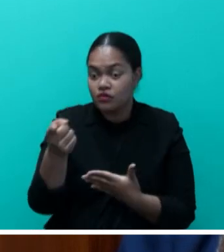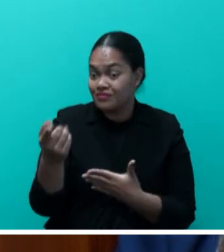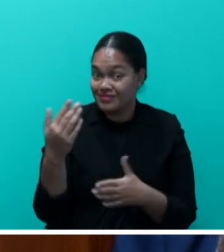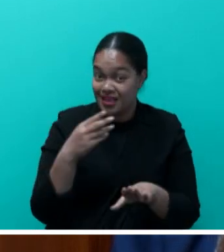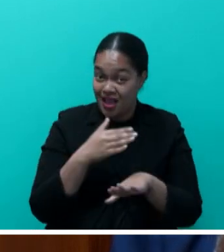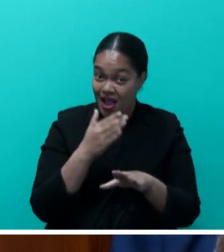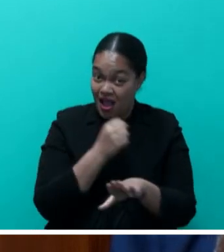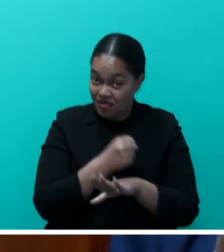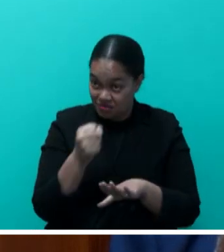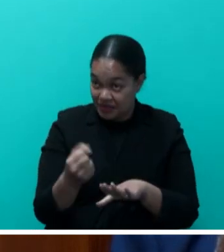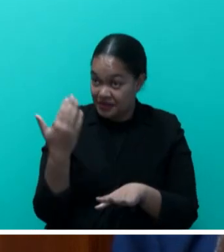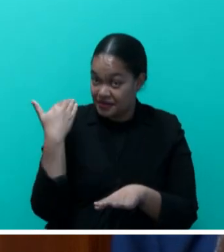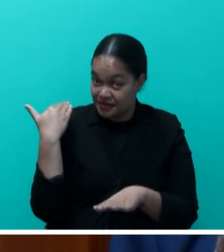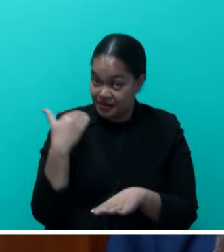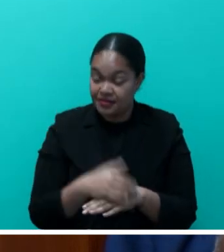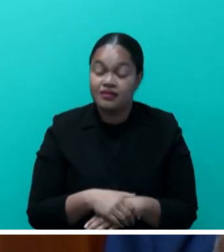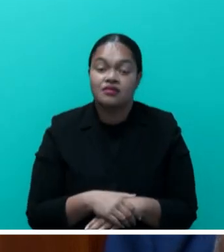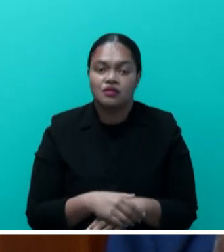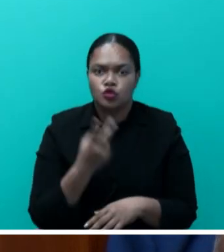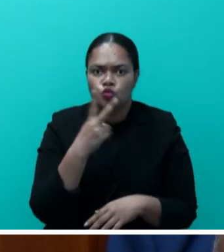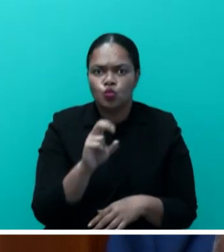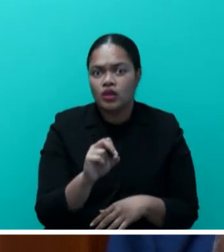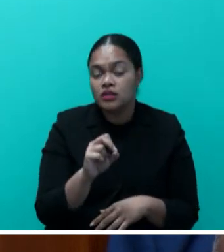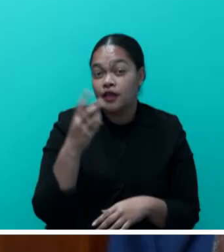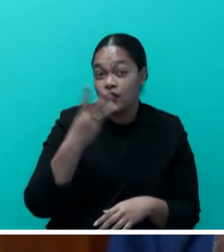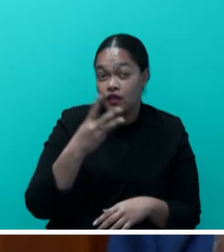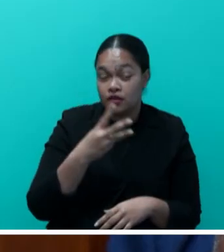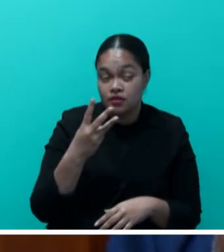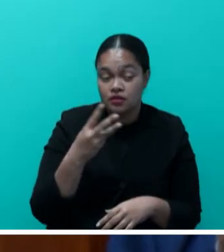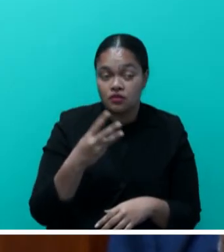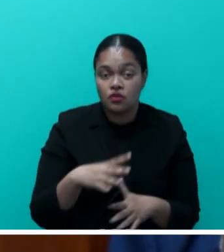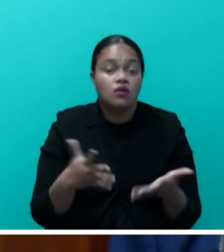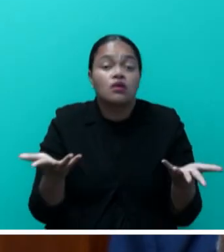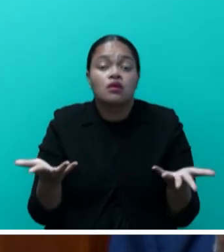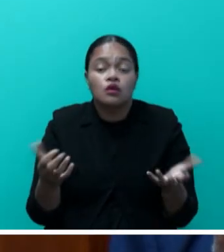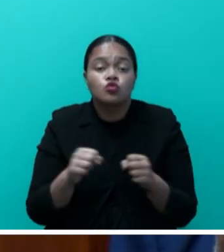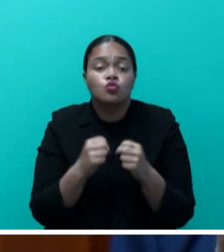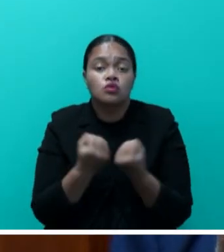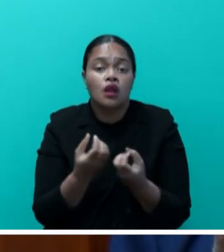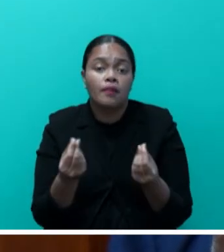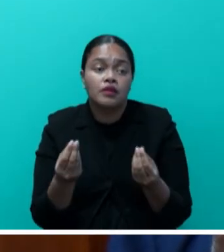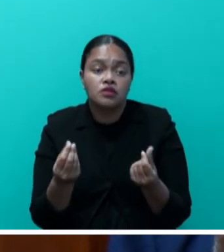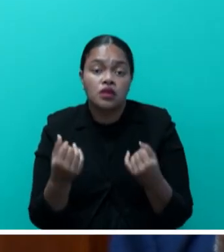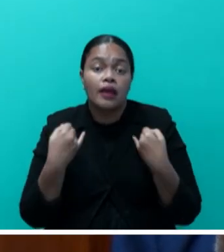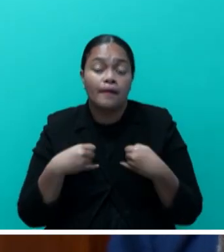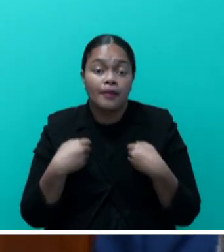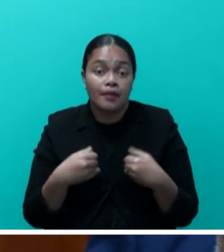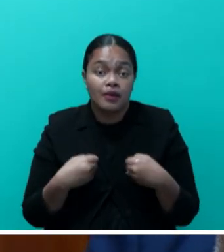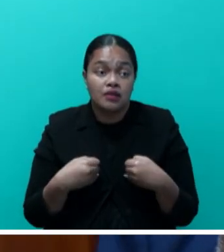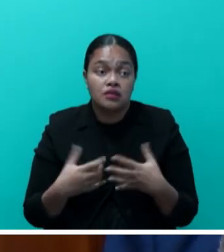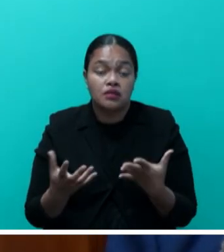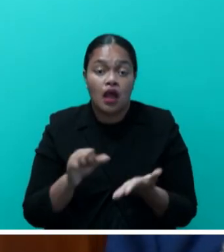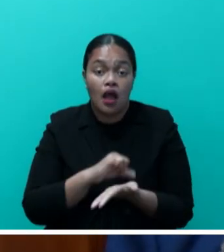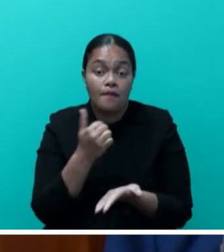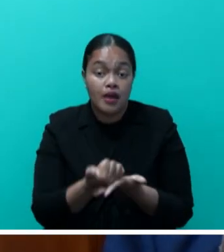government. From 2013, where the social pension was implemented in terms of the amount